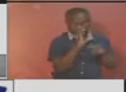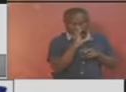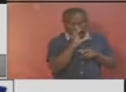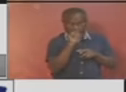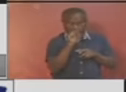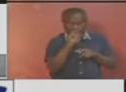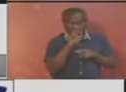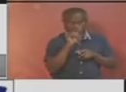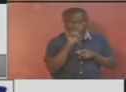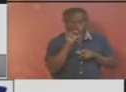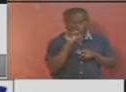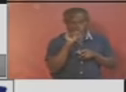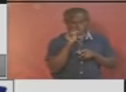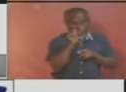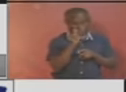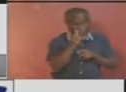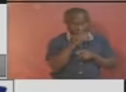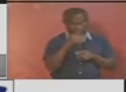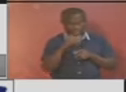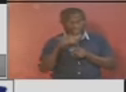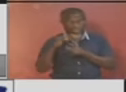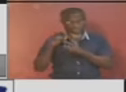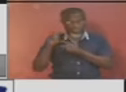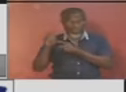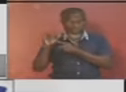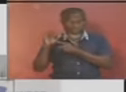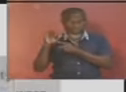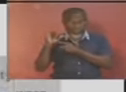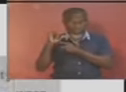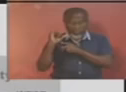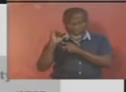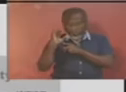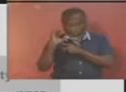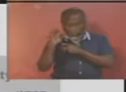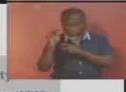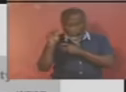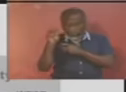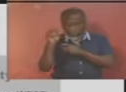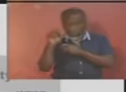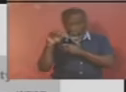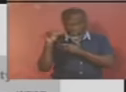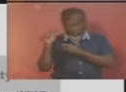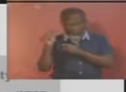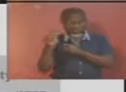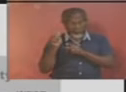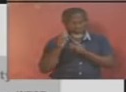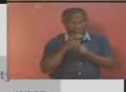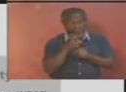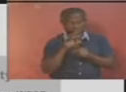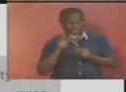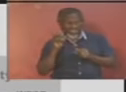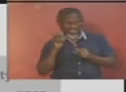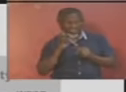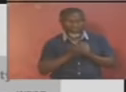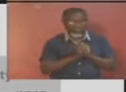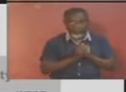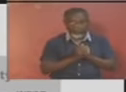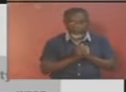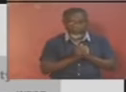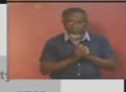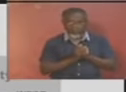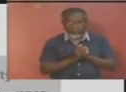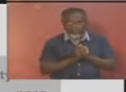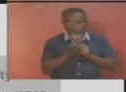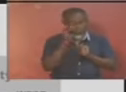we have 28 and 26 respectively. Next slide. So again, just gives you in a different format a pie